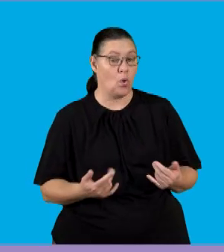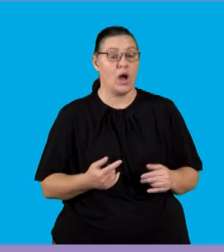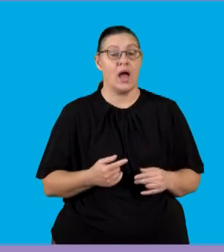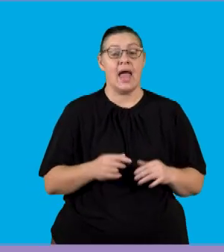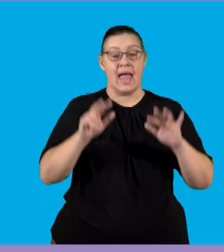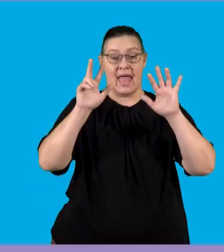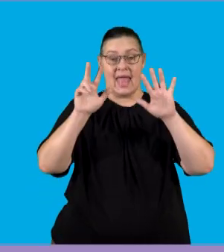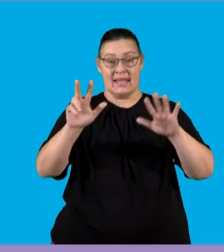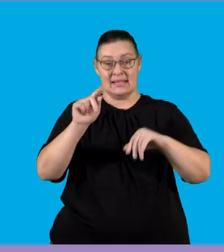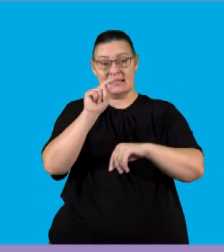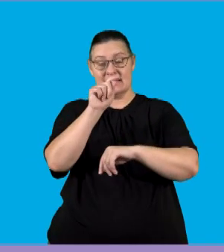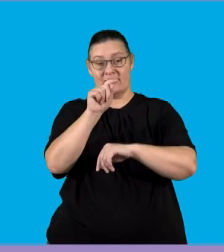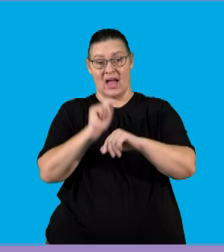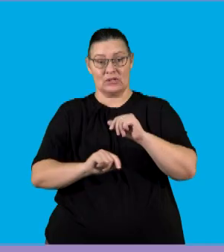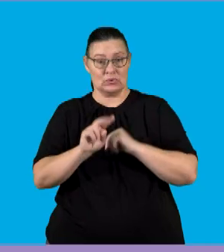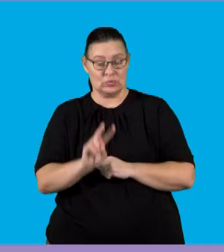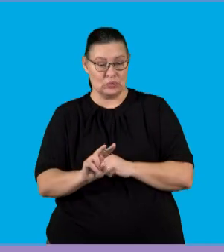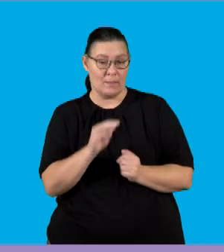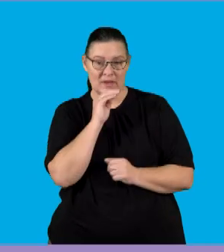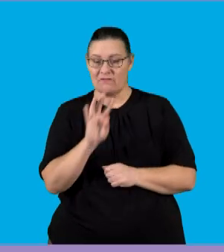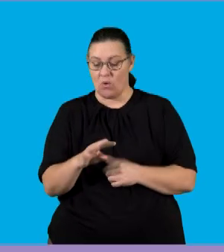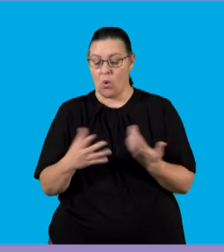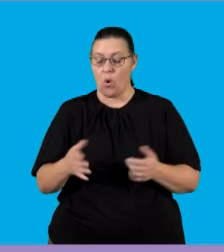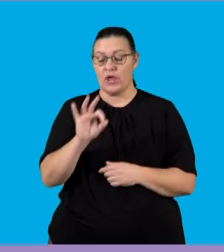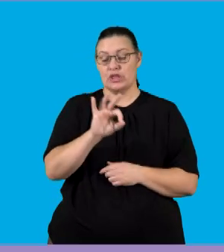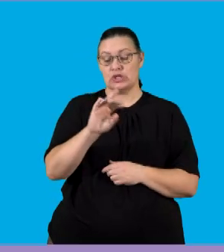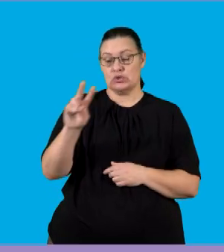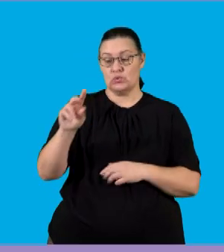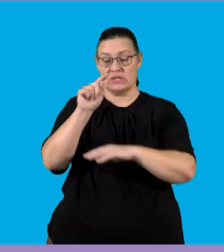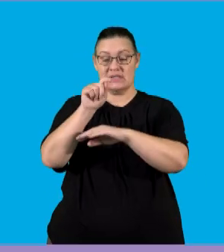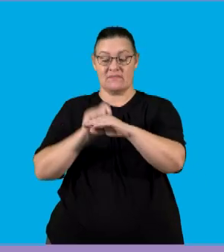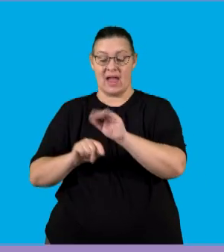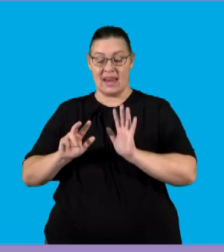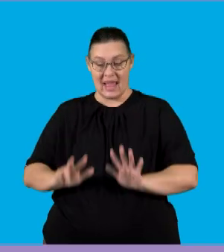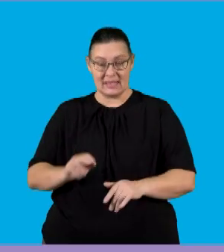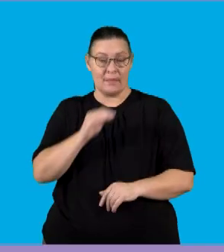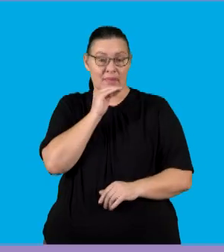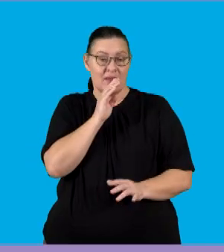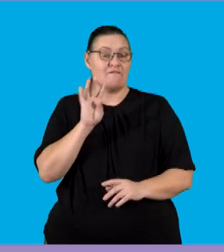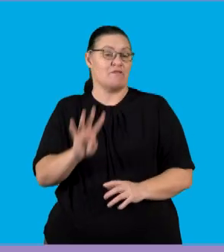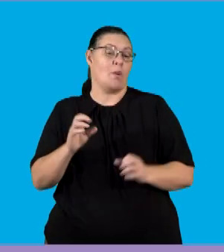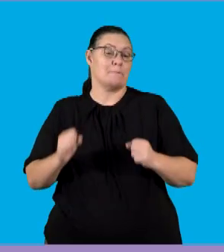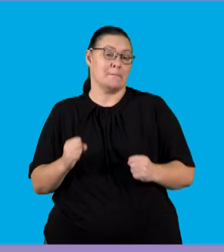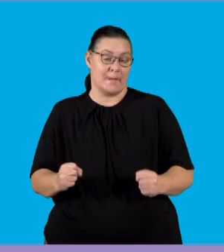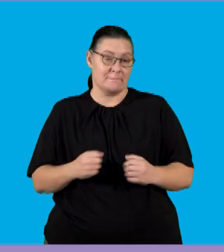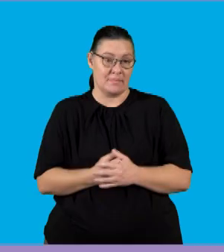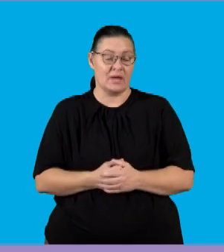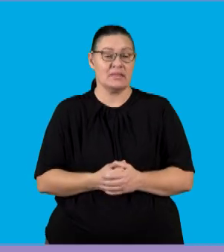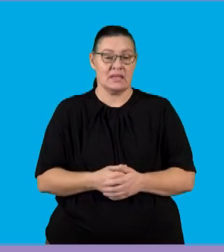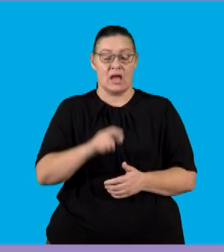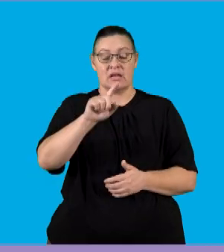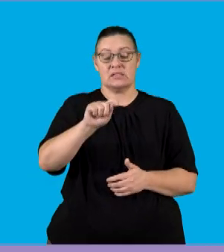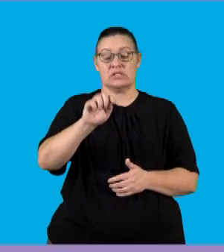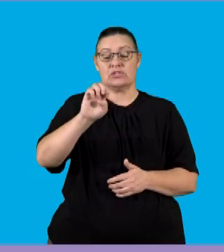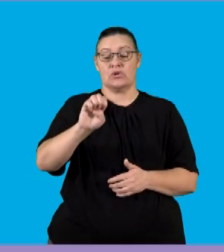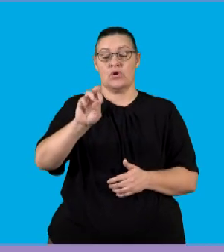8 divided by 2, which is 4, or 32 divided by 8, which is also 4. Then we have a